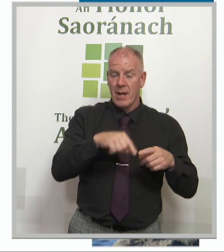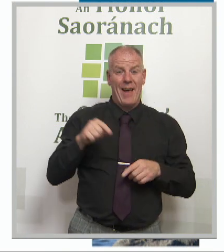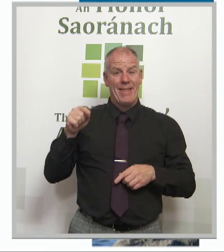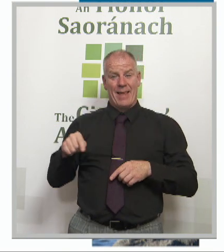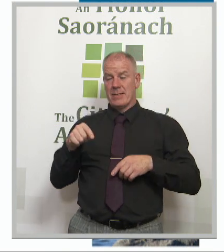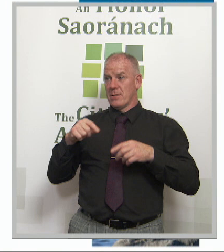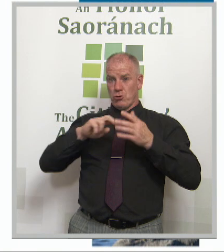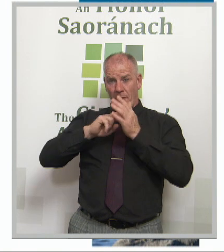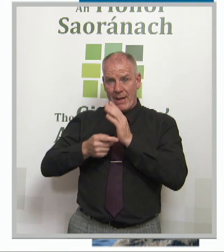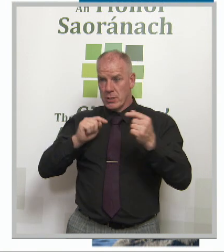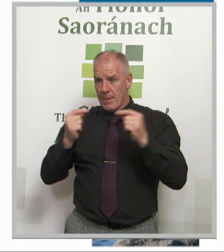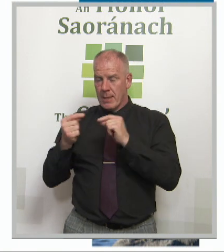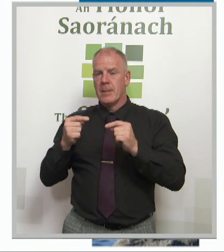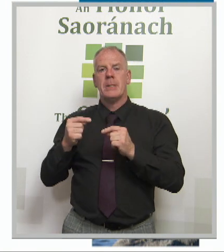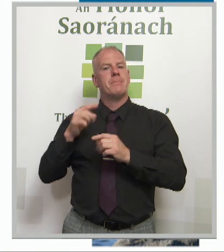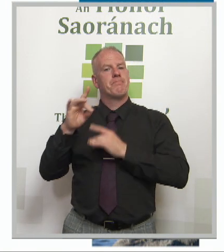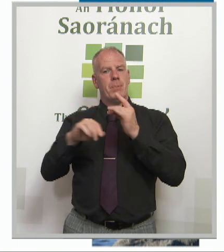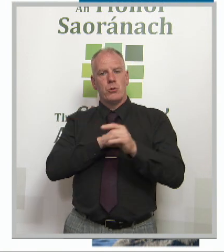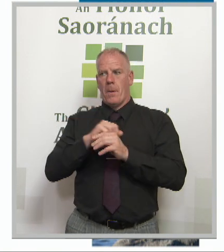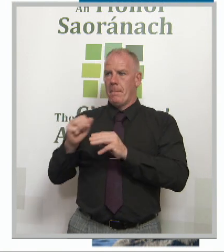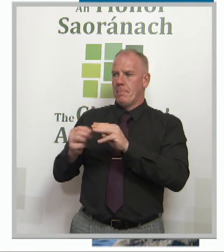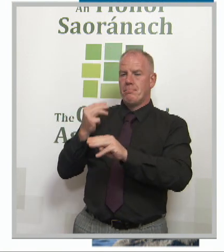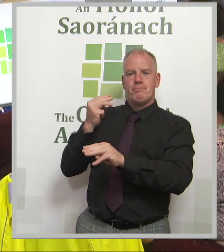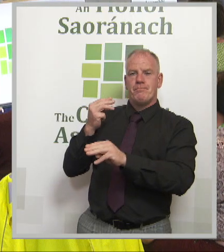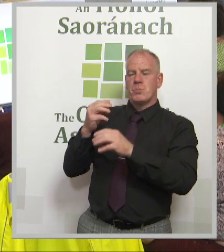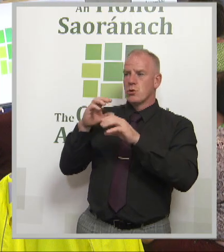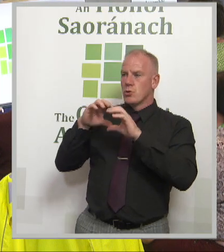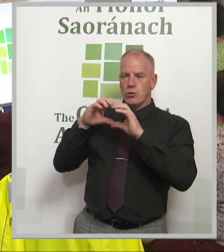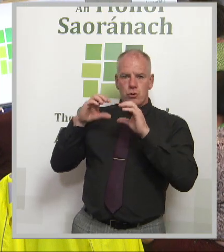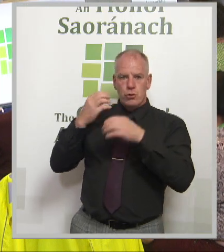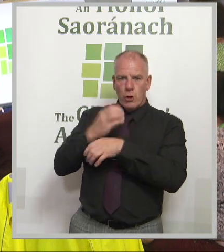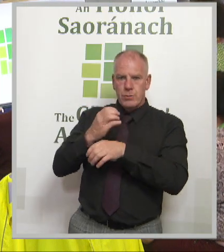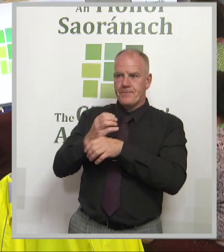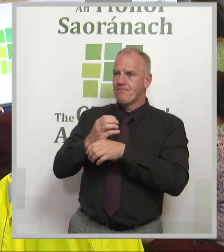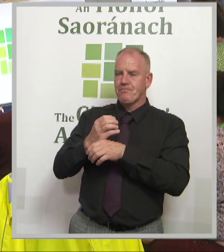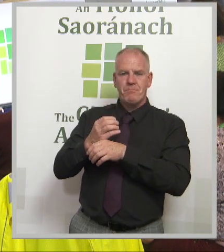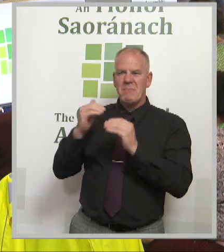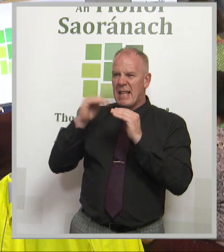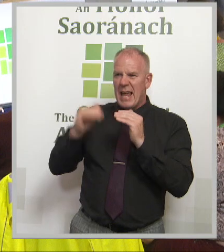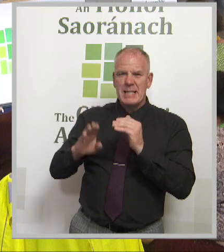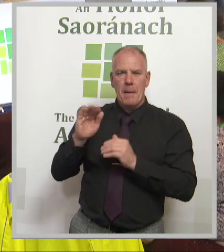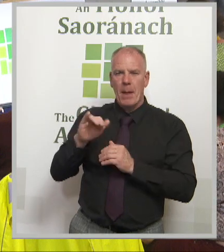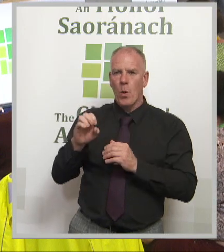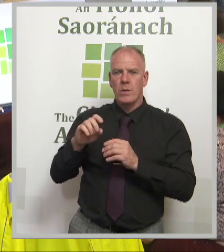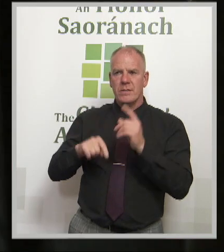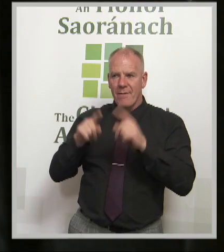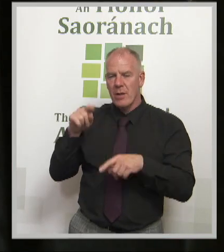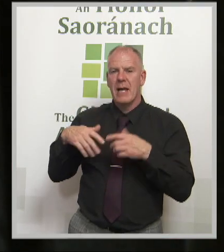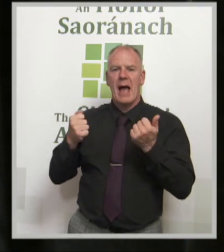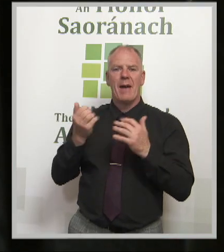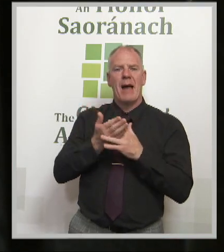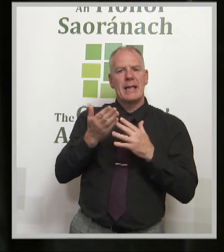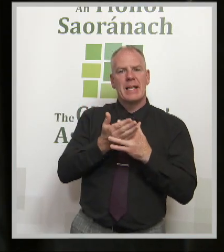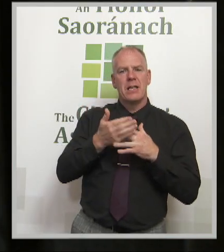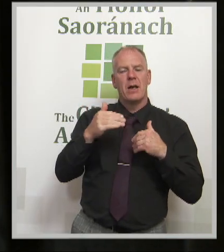was also critical that the poorer, biodiverse, rich countries had access to the benefits that were accruing